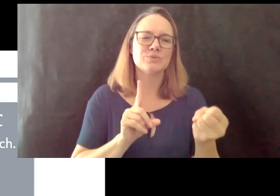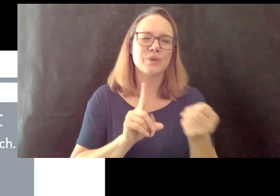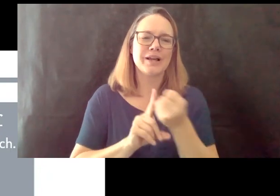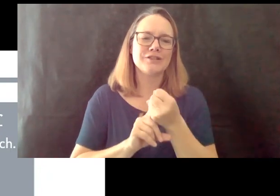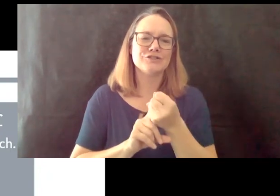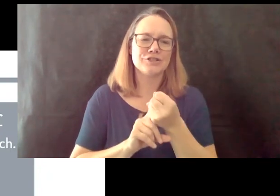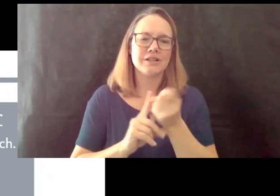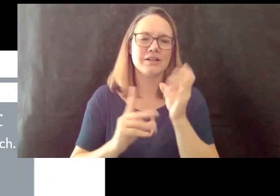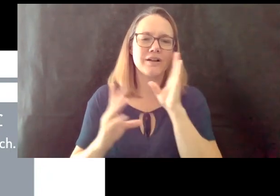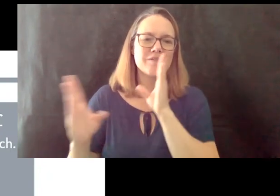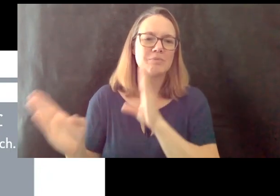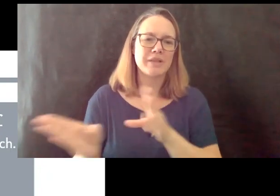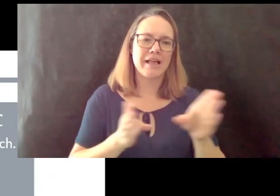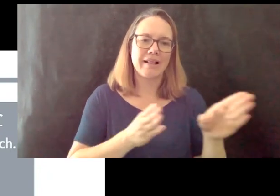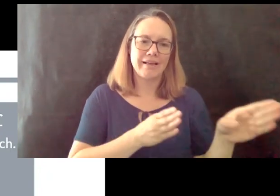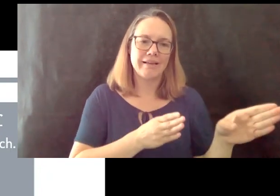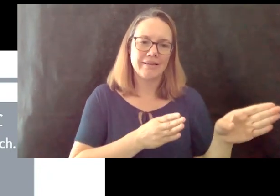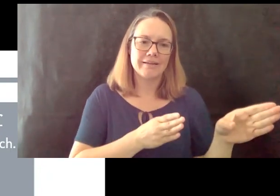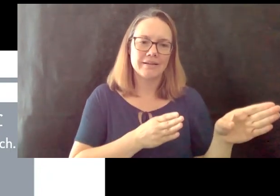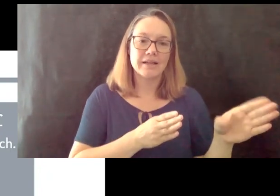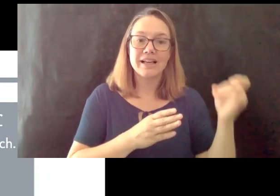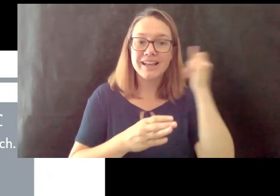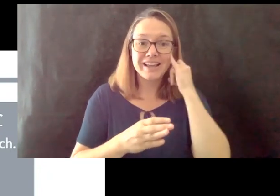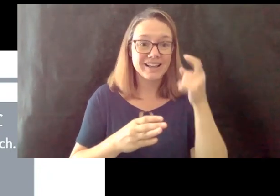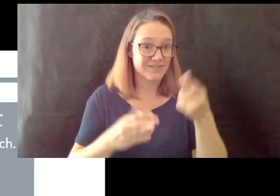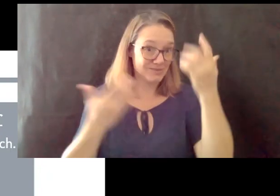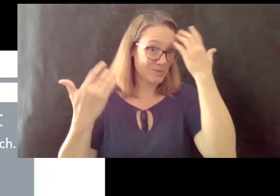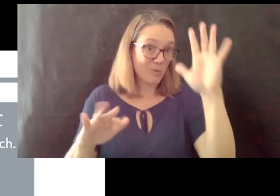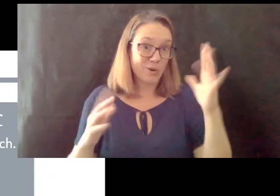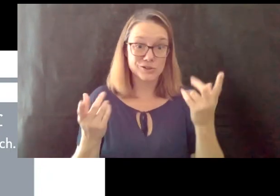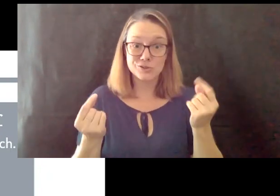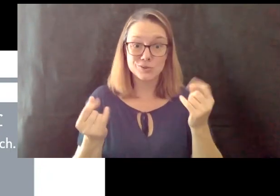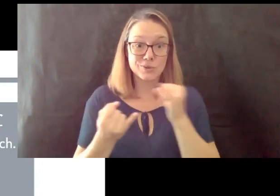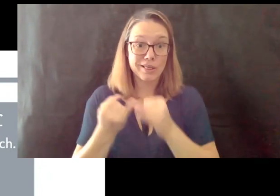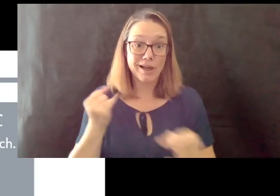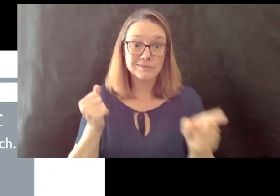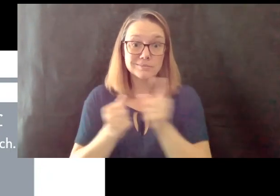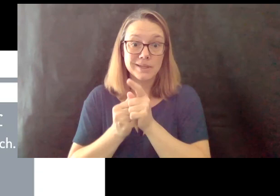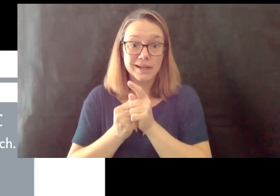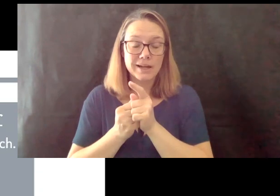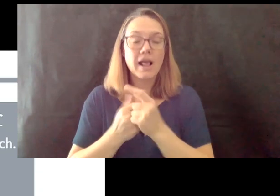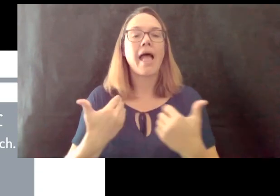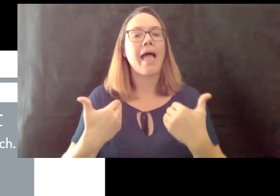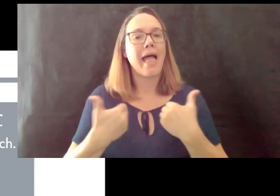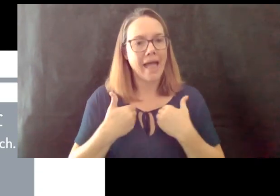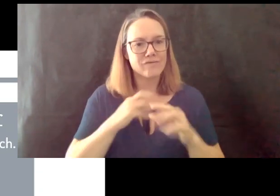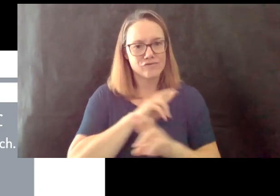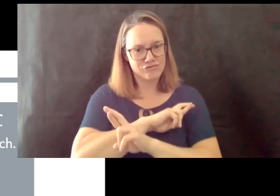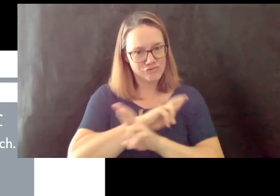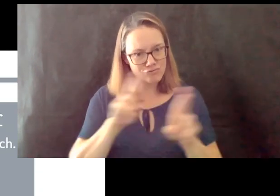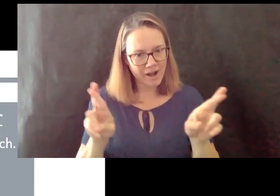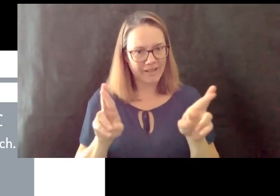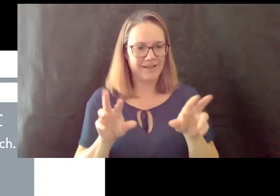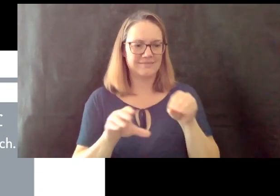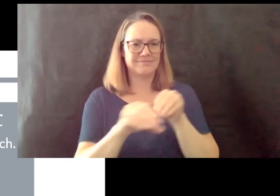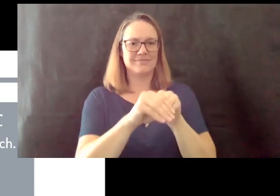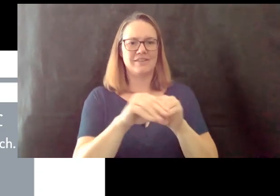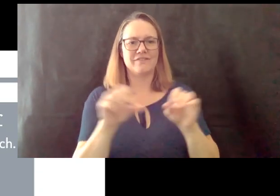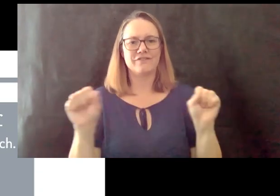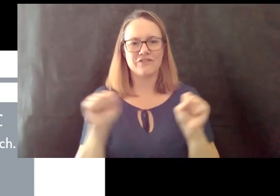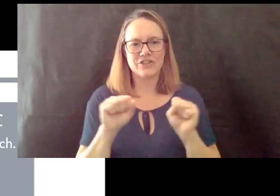better situation if planning is not available and you don't know what to do in a last minute situation. You'll have a